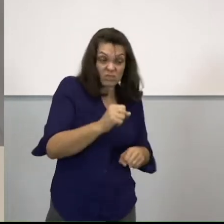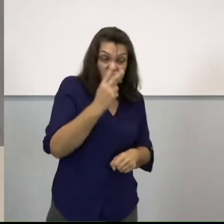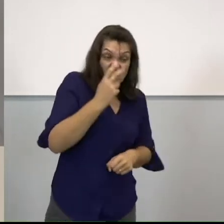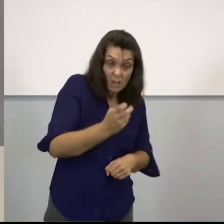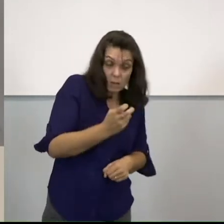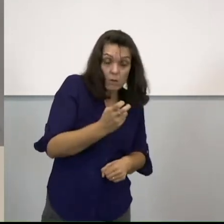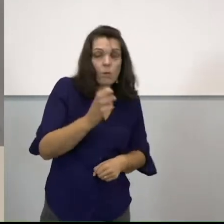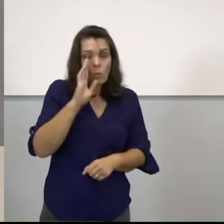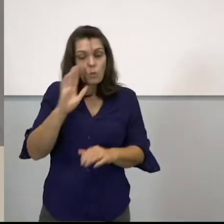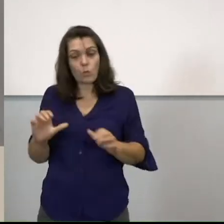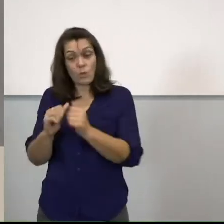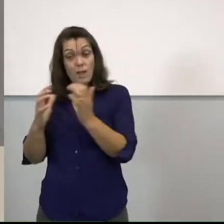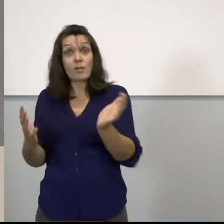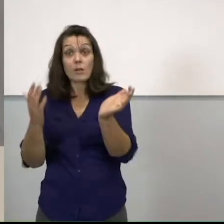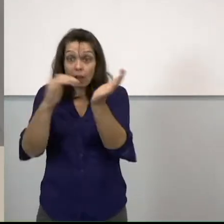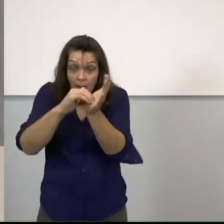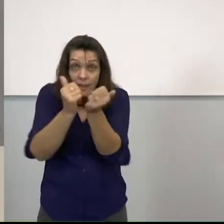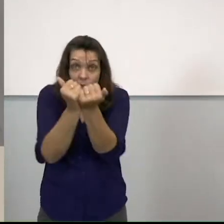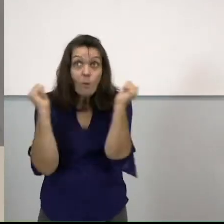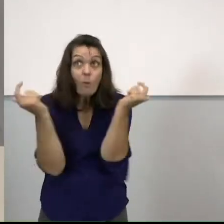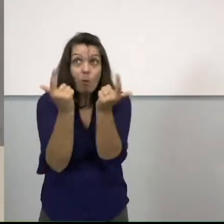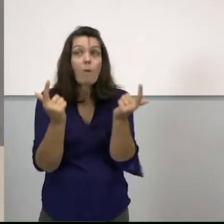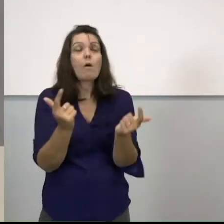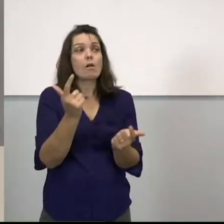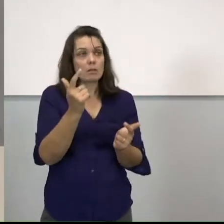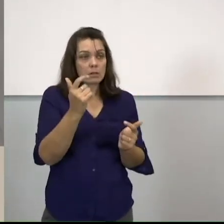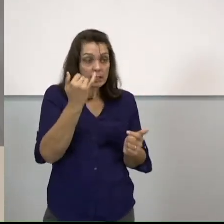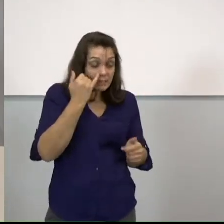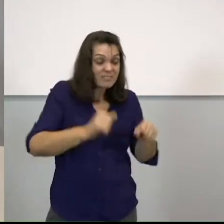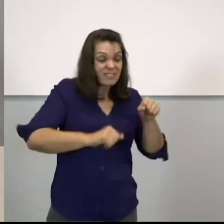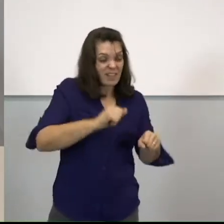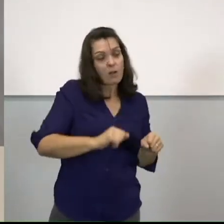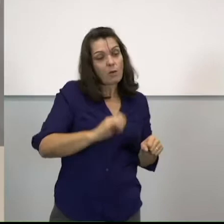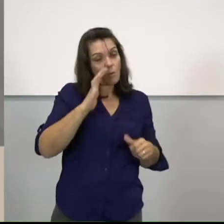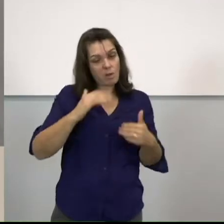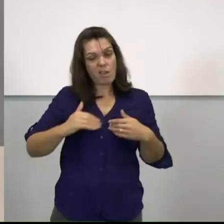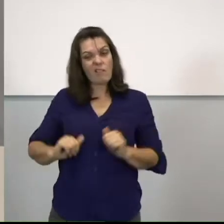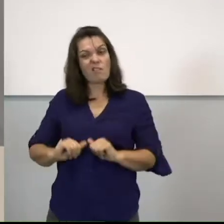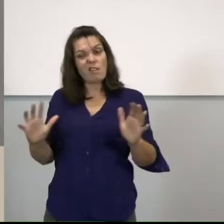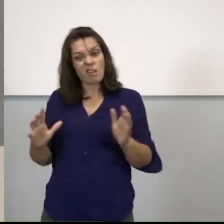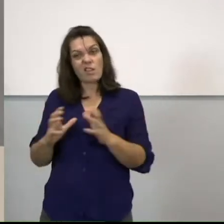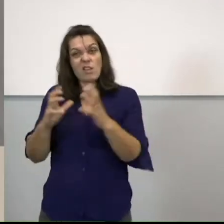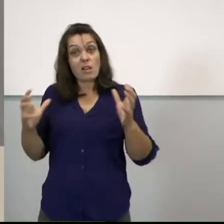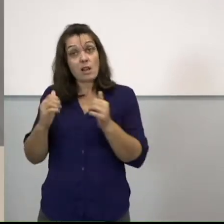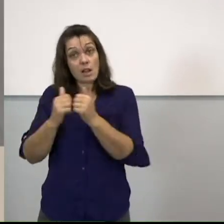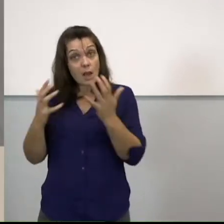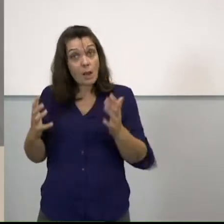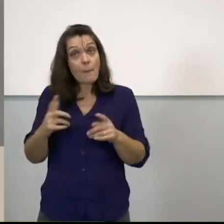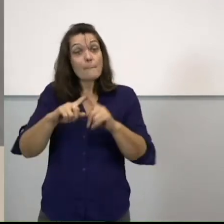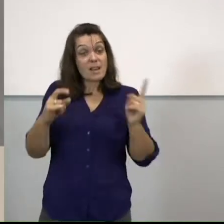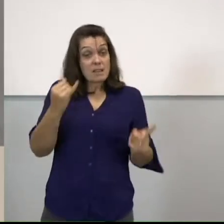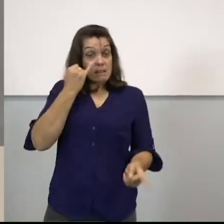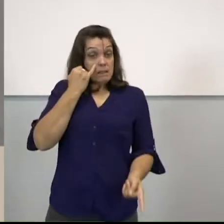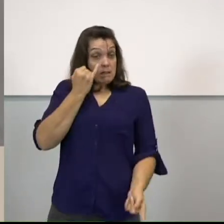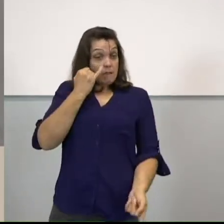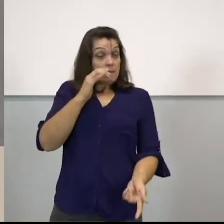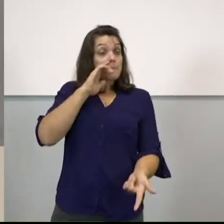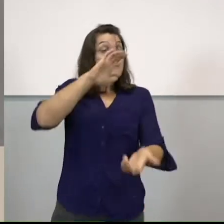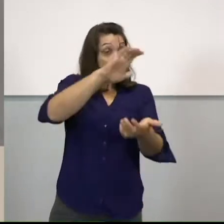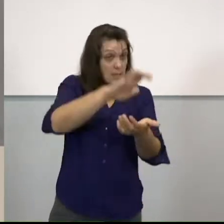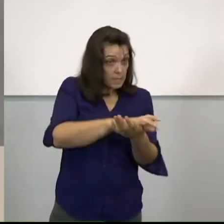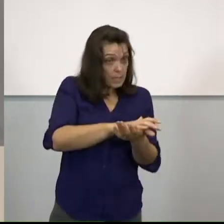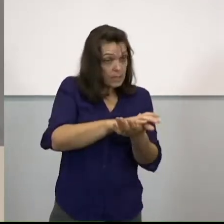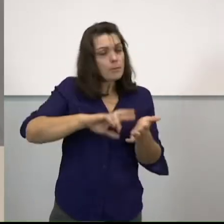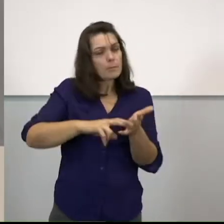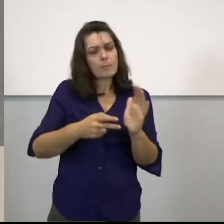Everybody, if you doubt, you do without. But if you believe, you